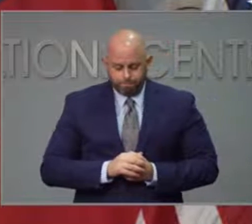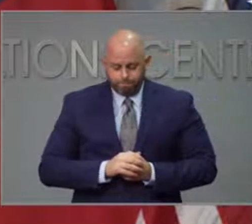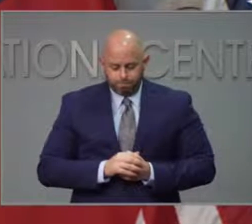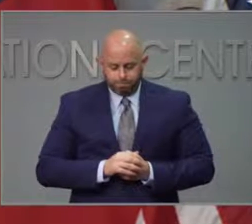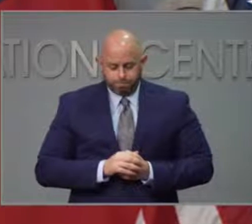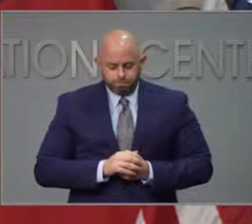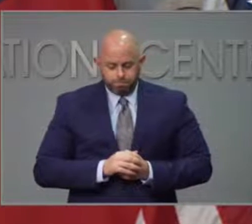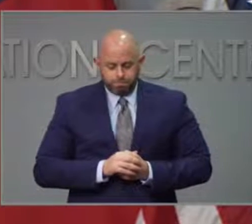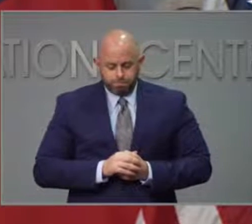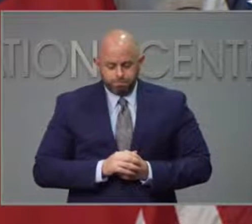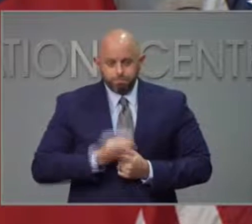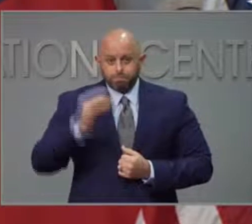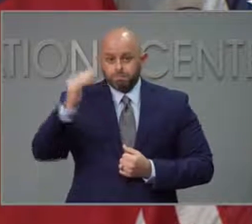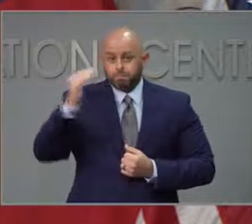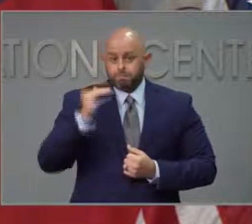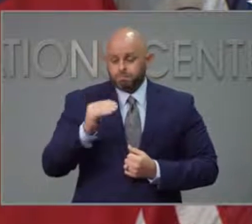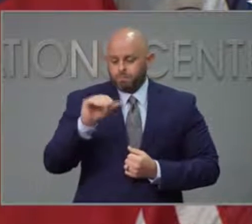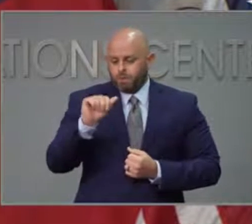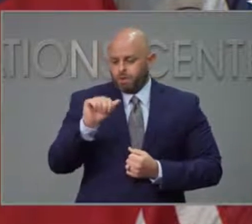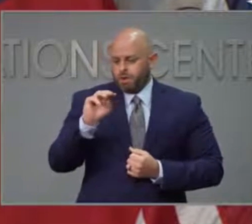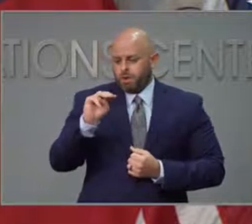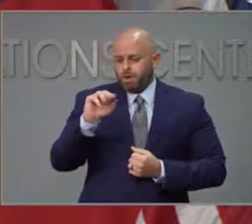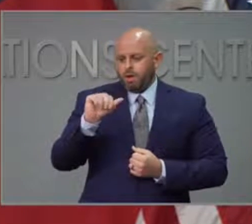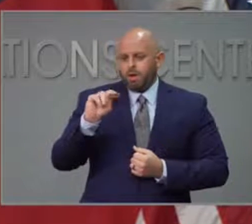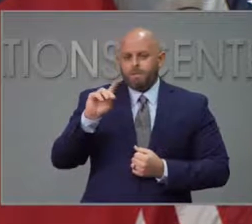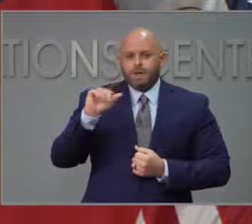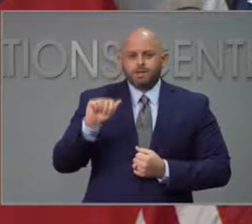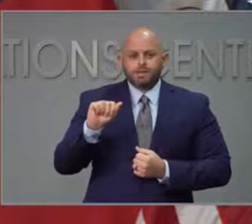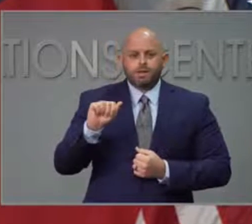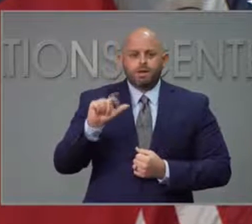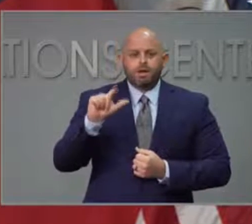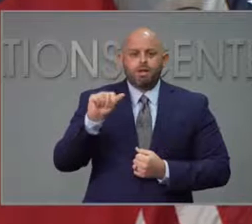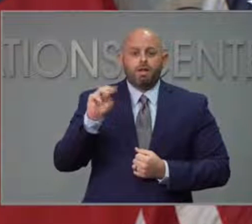Our next question is from Amanda Lamb with WRAL TV.